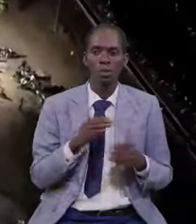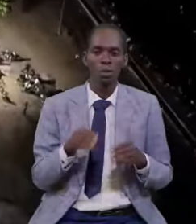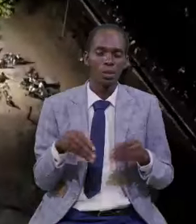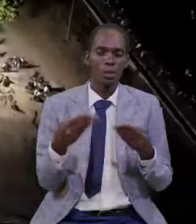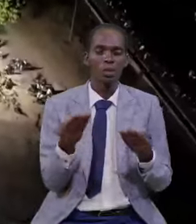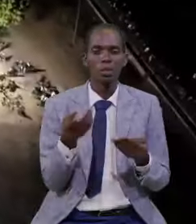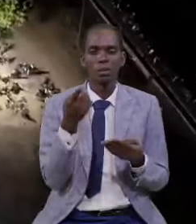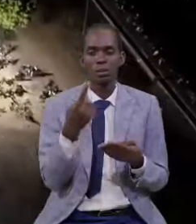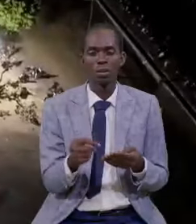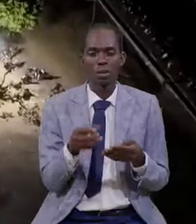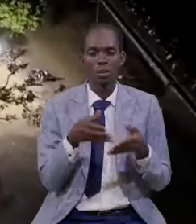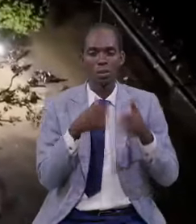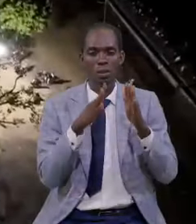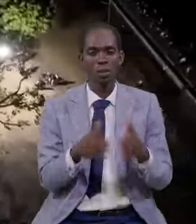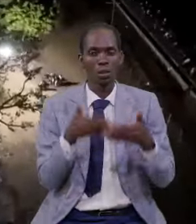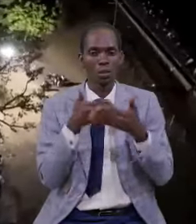information.